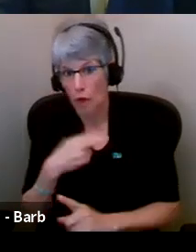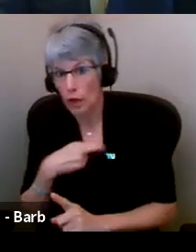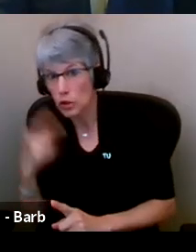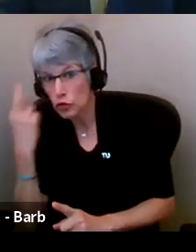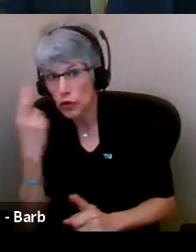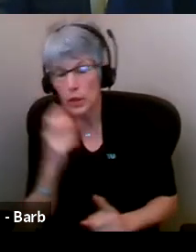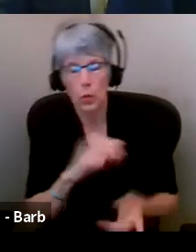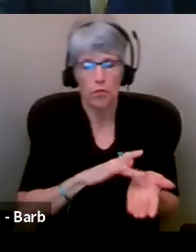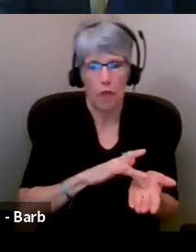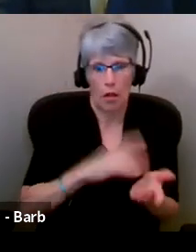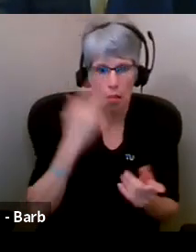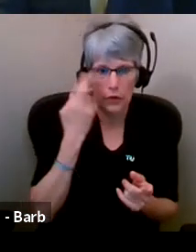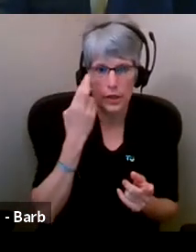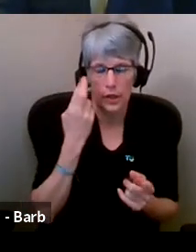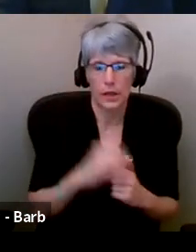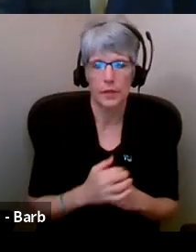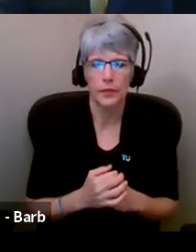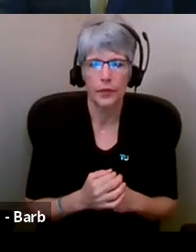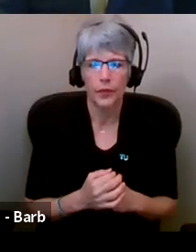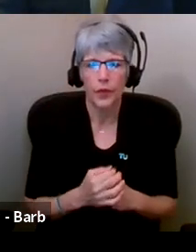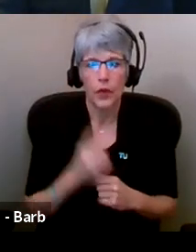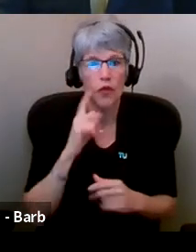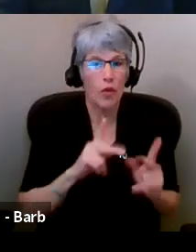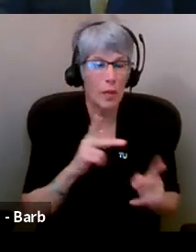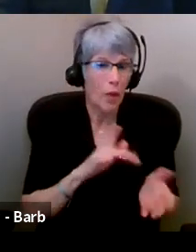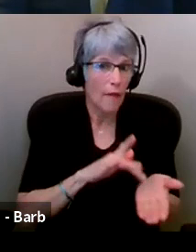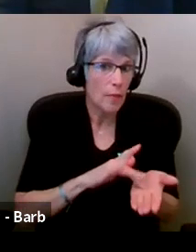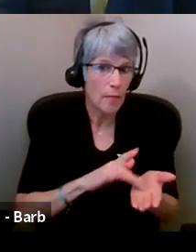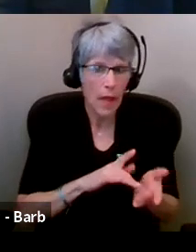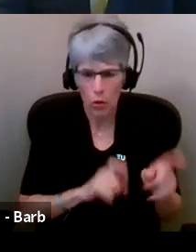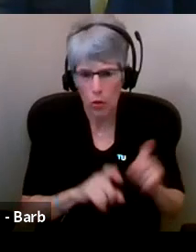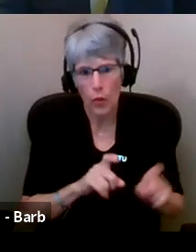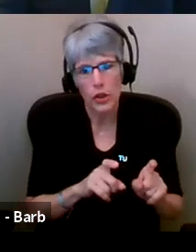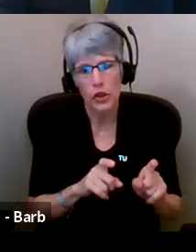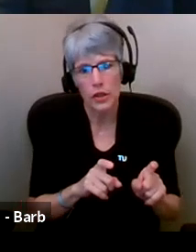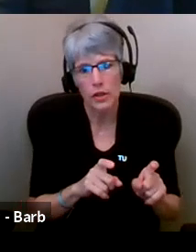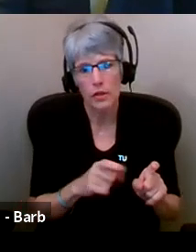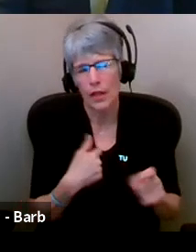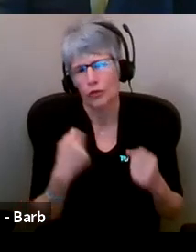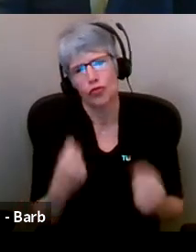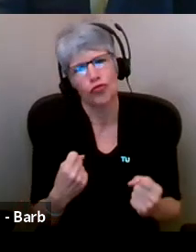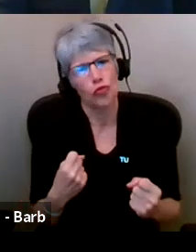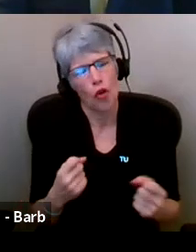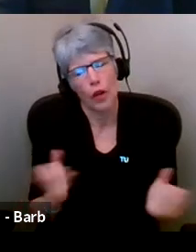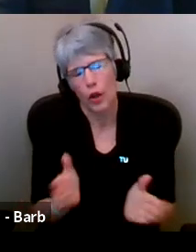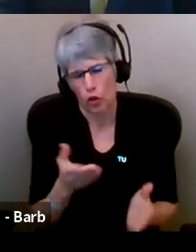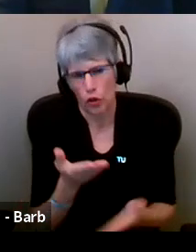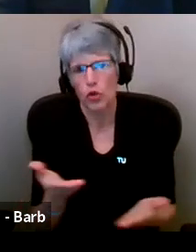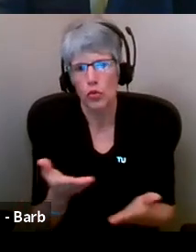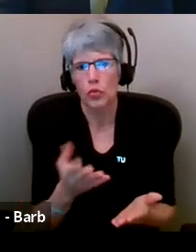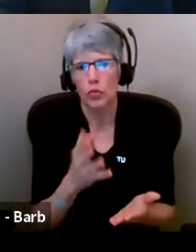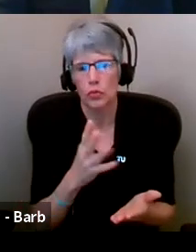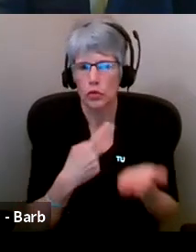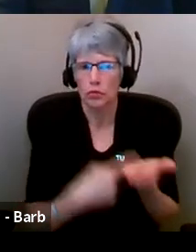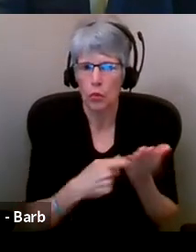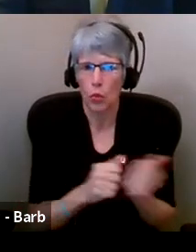reasons. For those that are medical questions that people might have, you know, I strongly encourage you to be able to talk to your